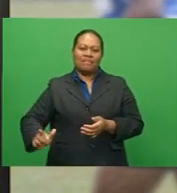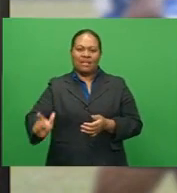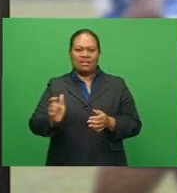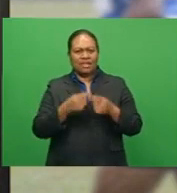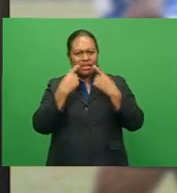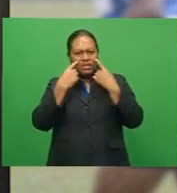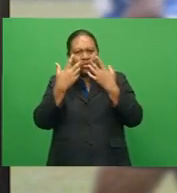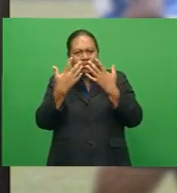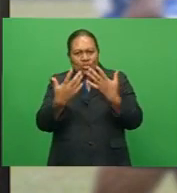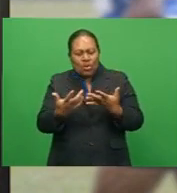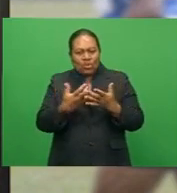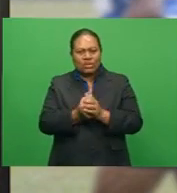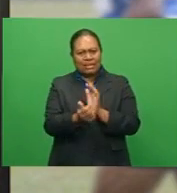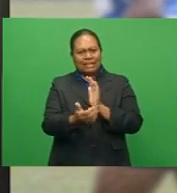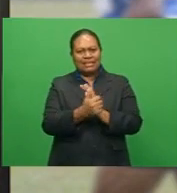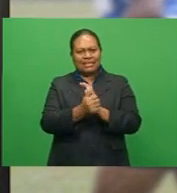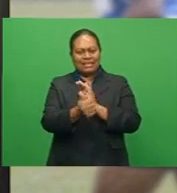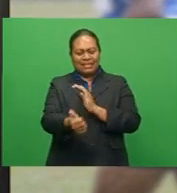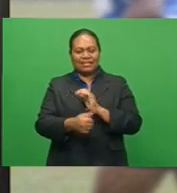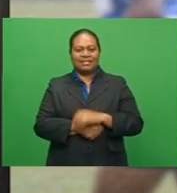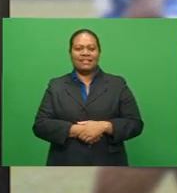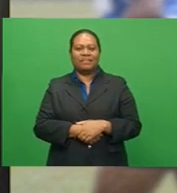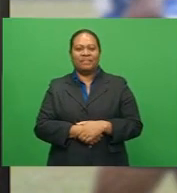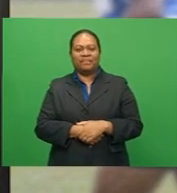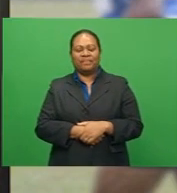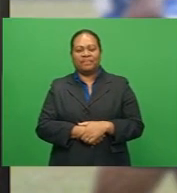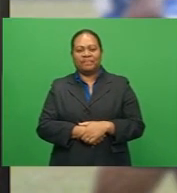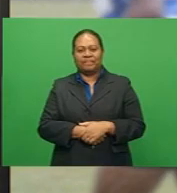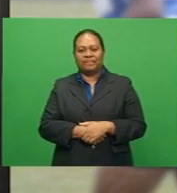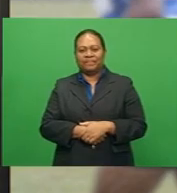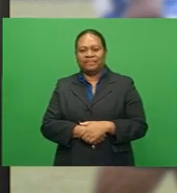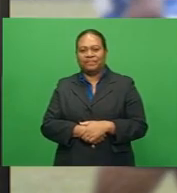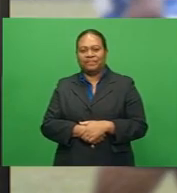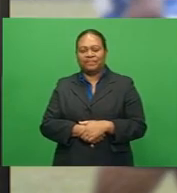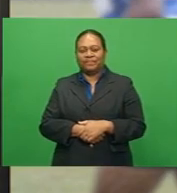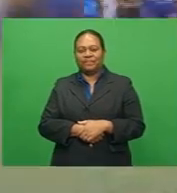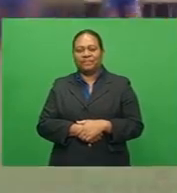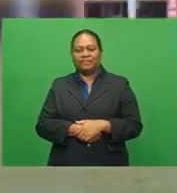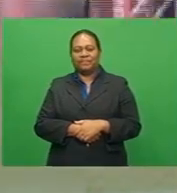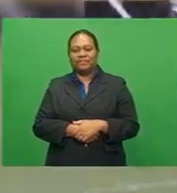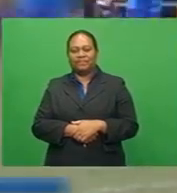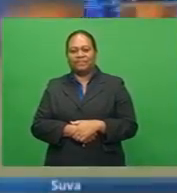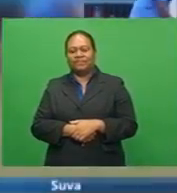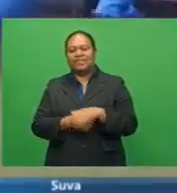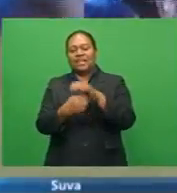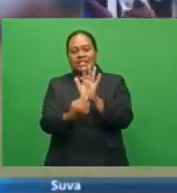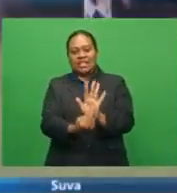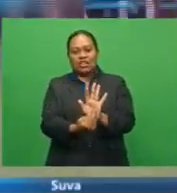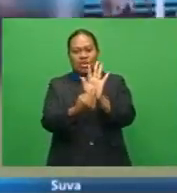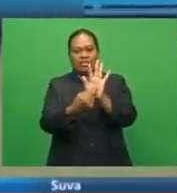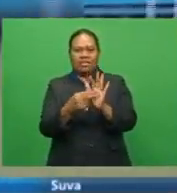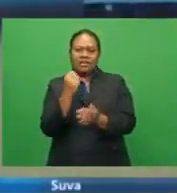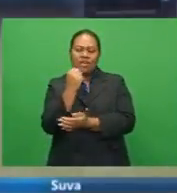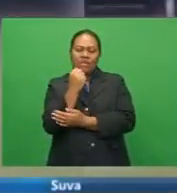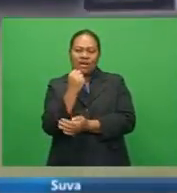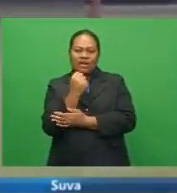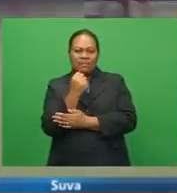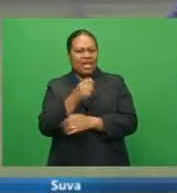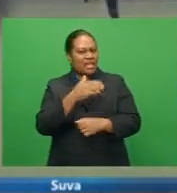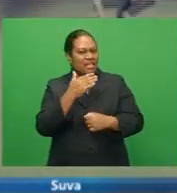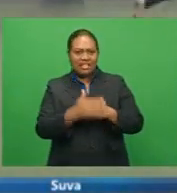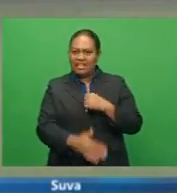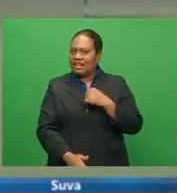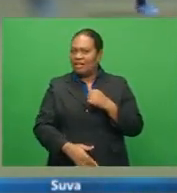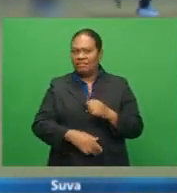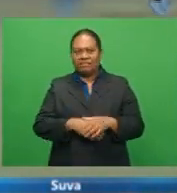their skills in front of national selectors. Tali Materukula with the details. The Northern Ruggers didn't disappoint national